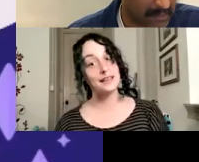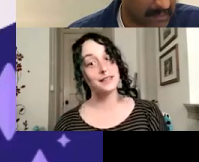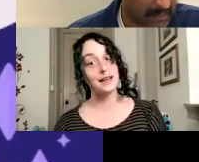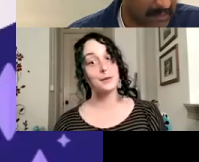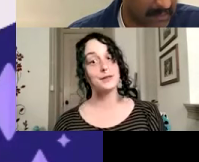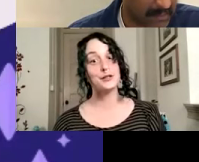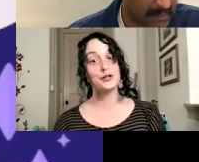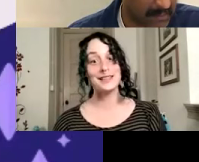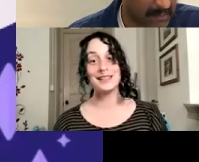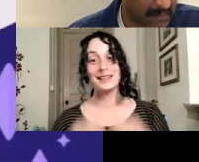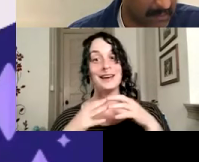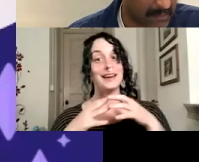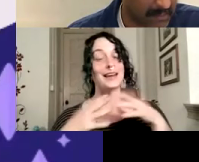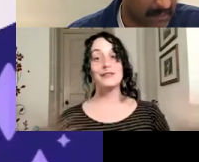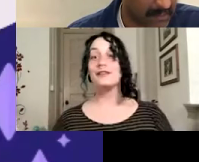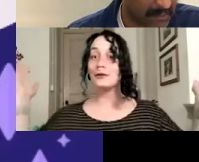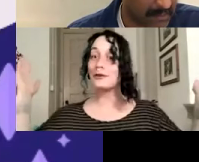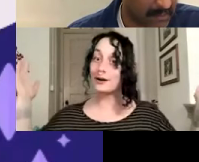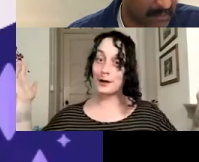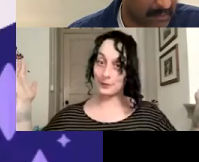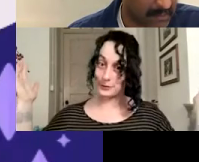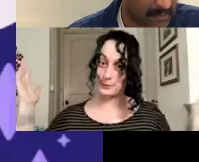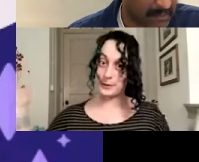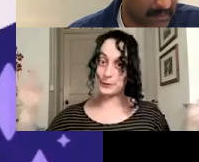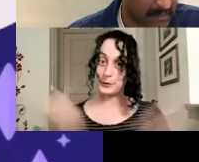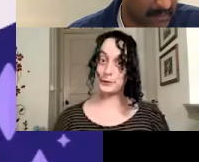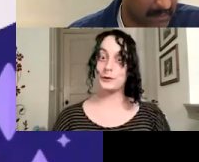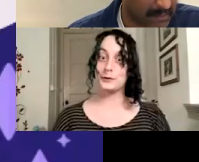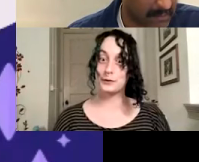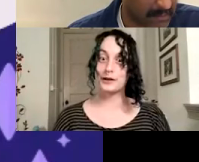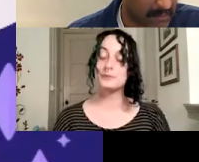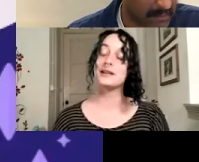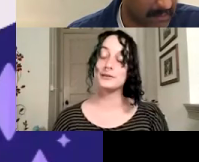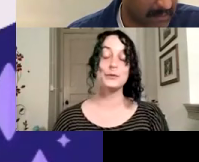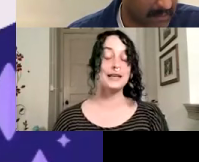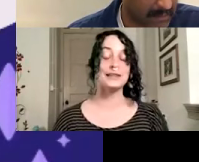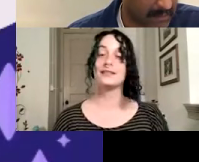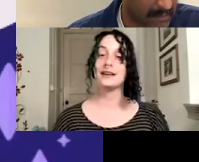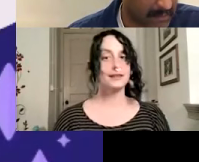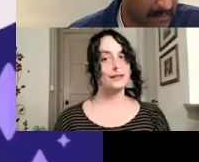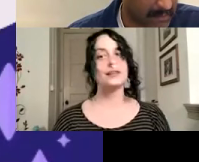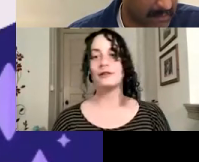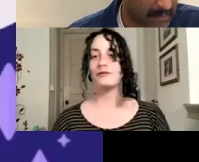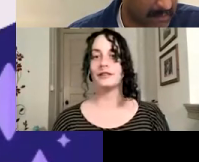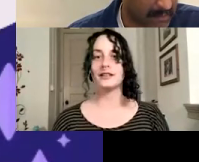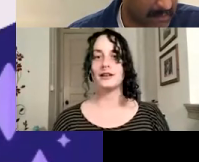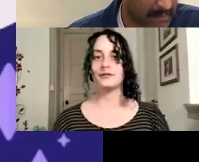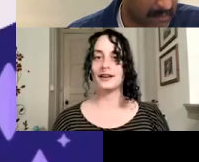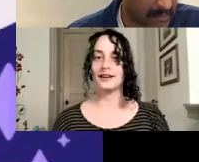up with kits. And I would suggest it even if you're not around people who use drugs, because we live